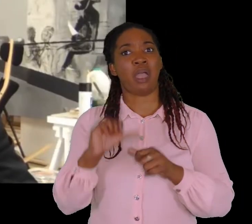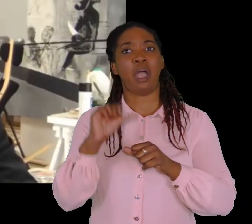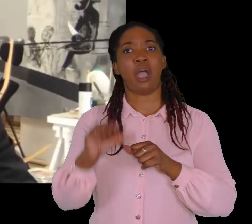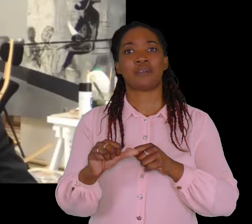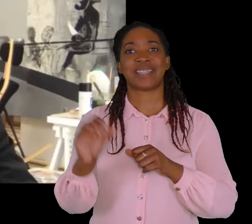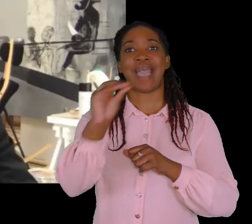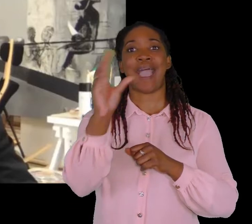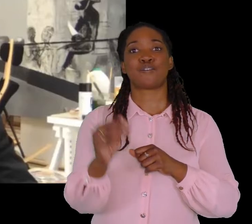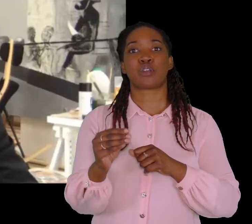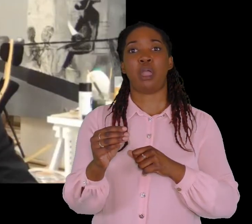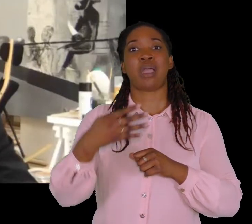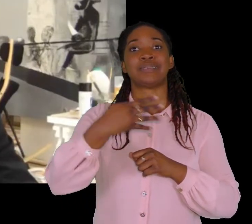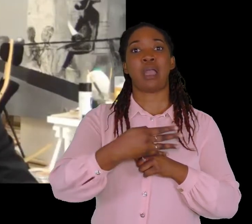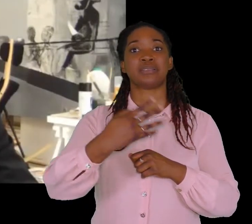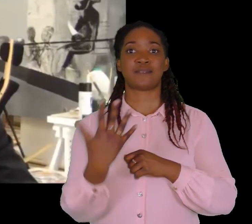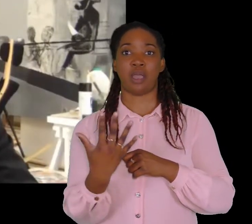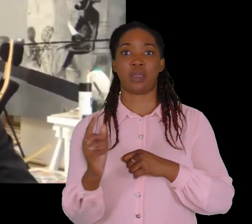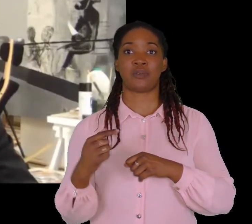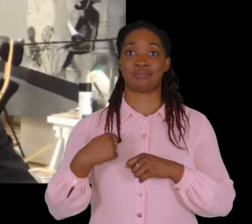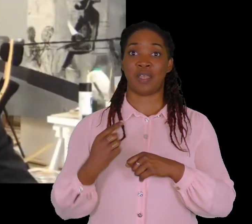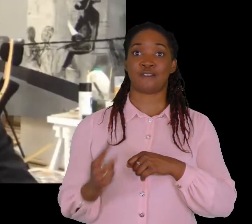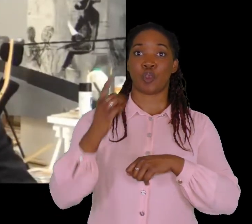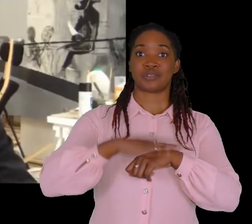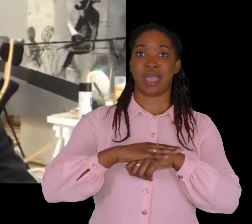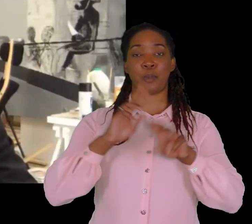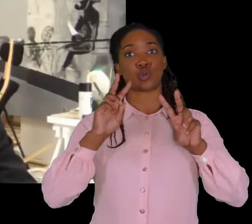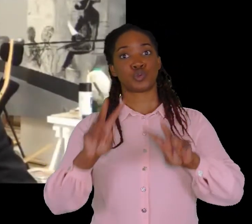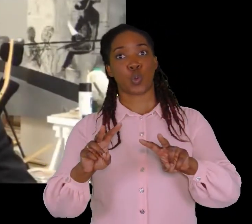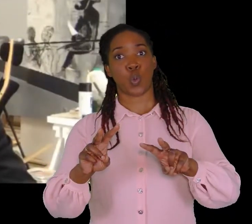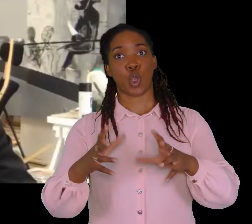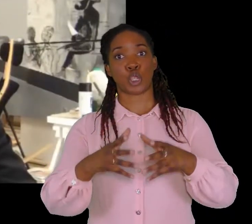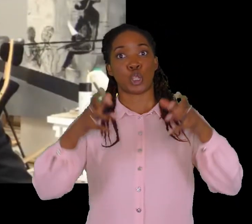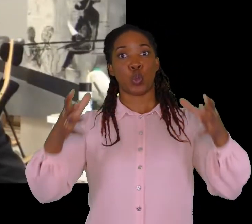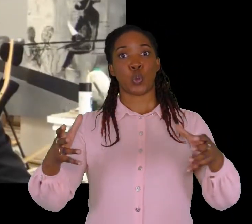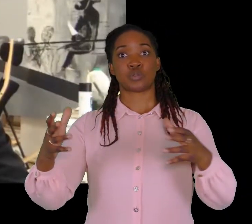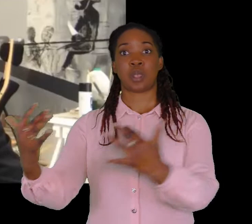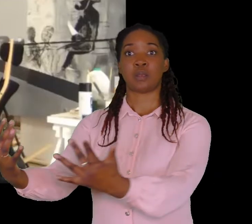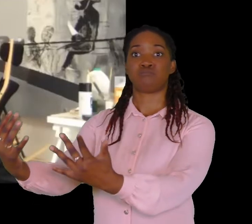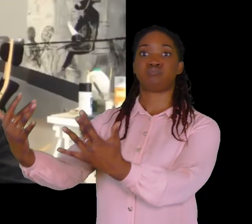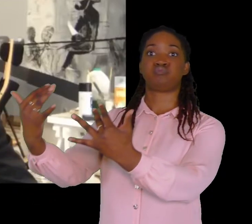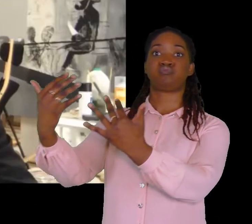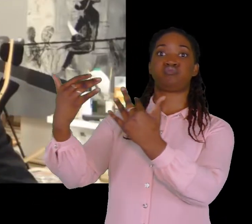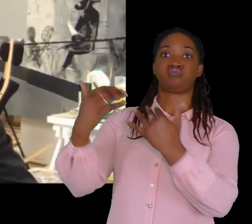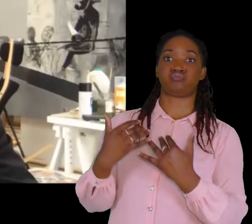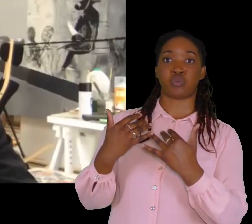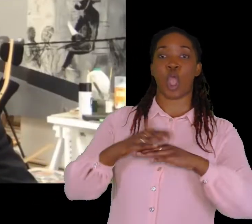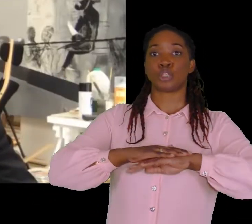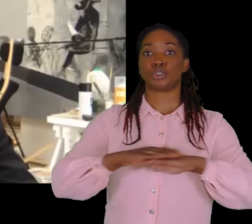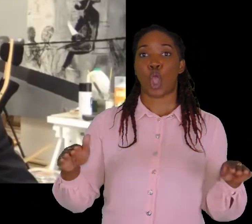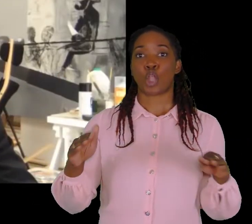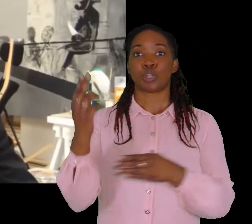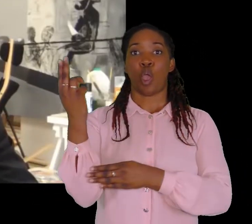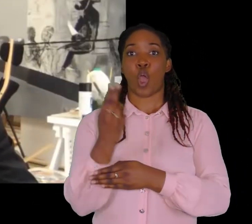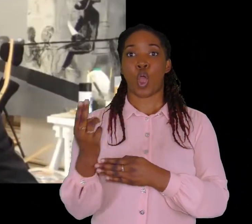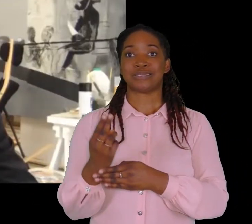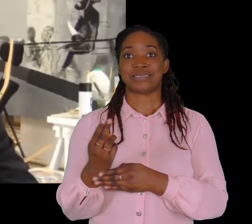personally saw a huge influx of non-artist type Black people who were curators running different aspects of